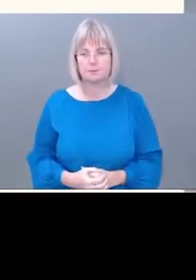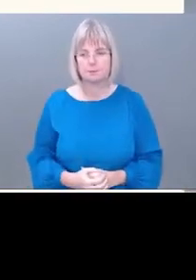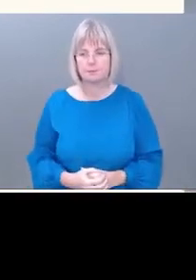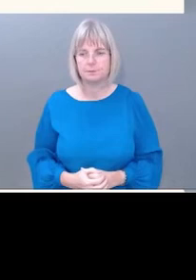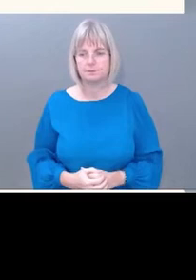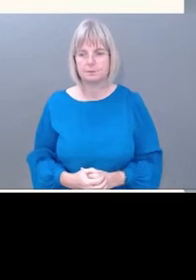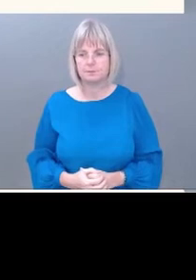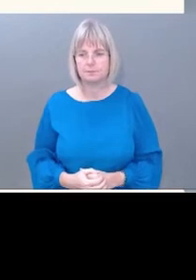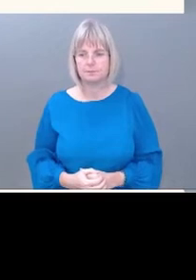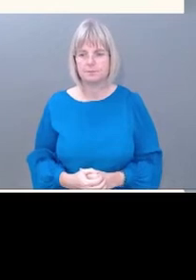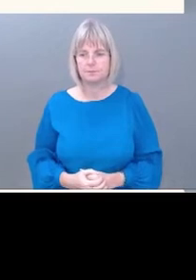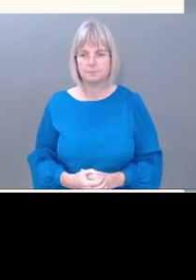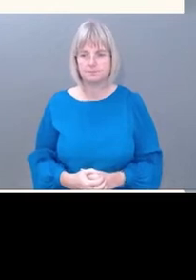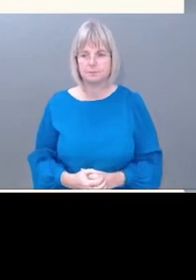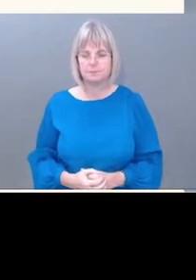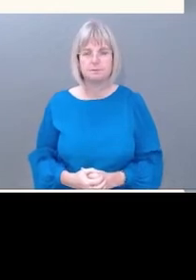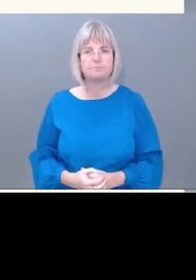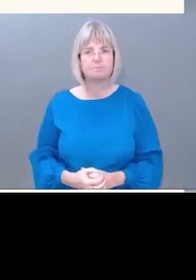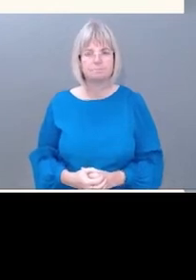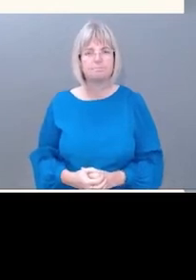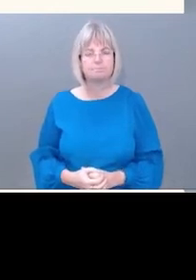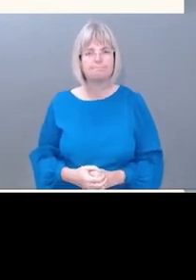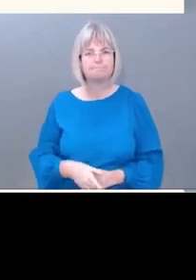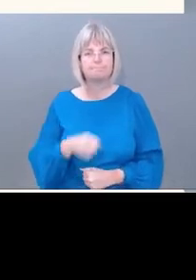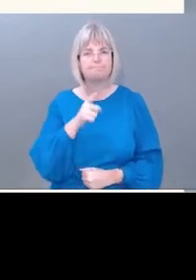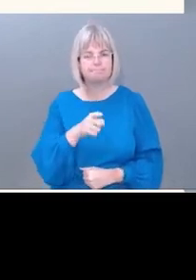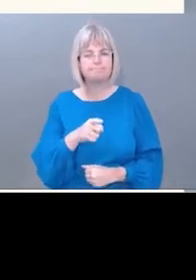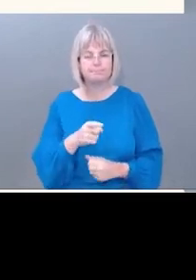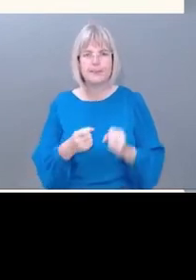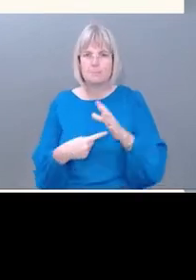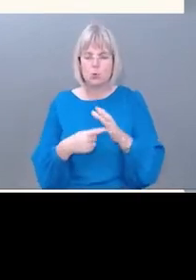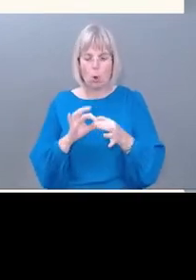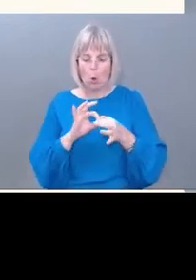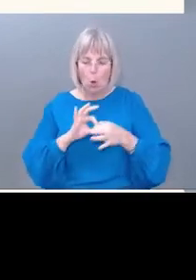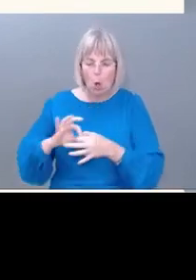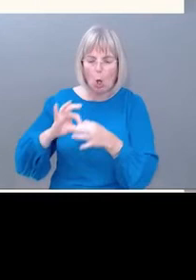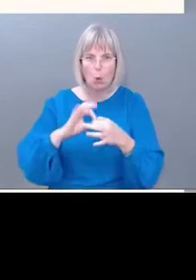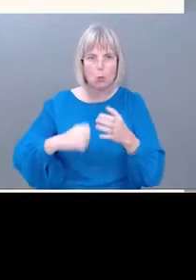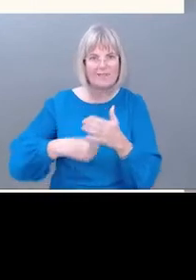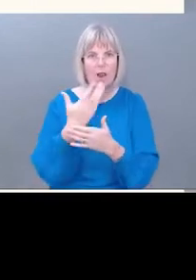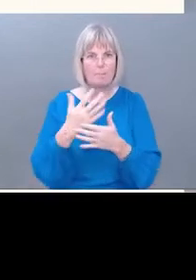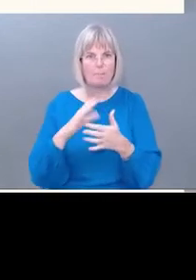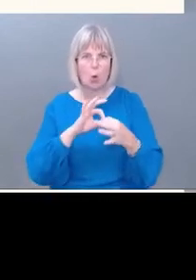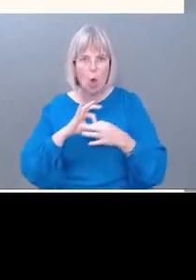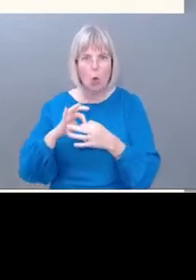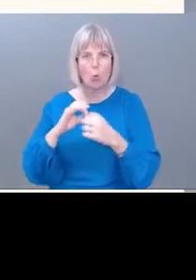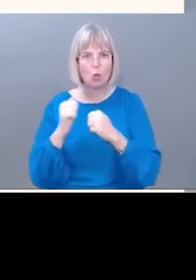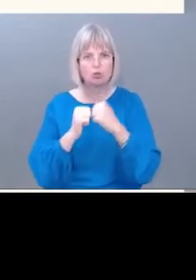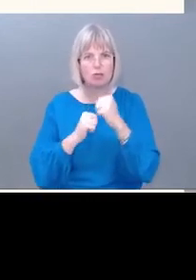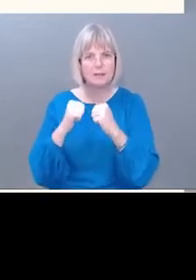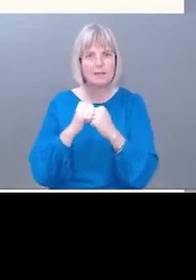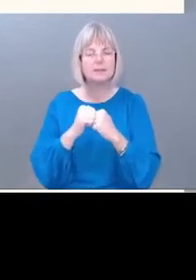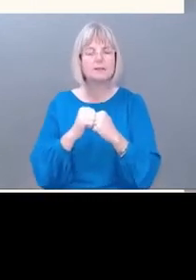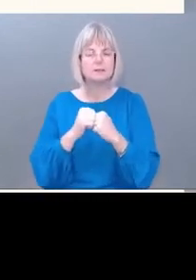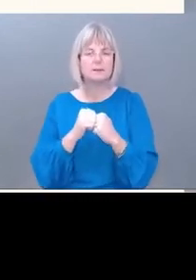a programme of work co-developed and co-constructed between the leadership team and people with